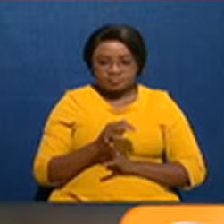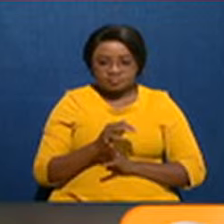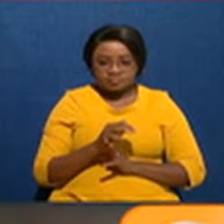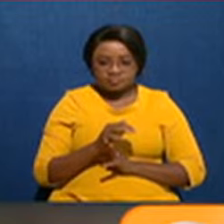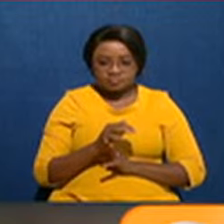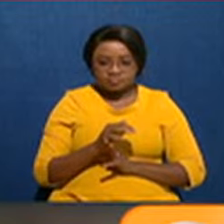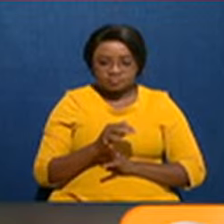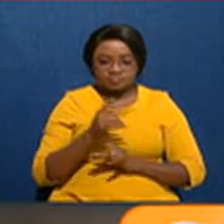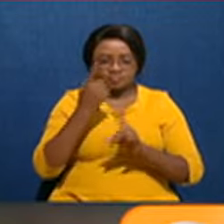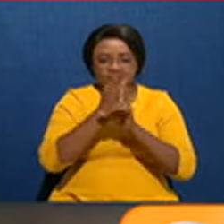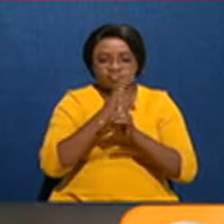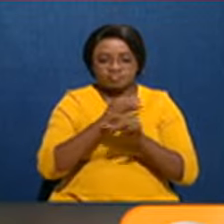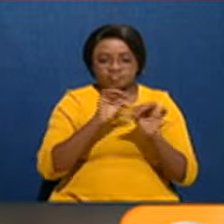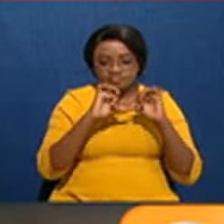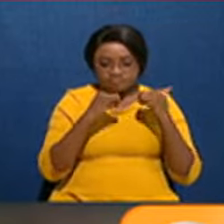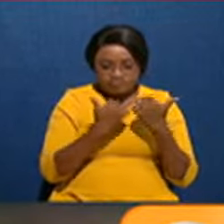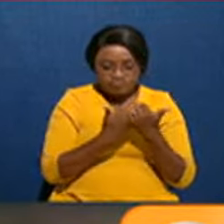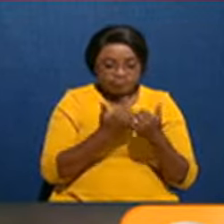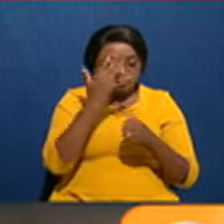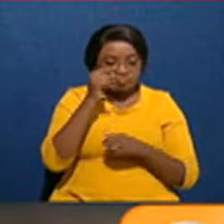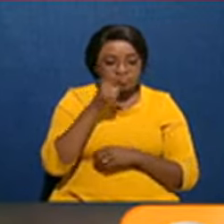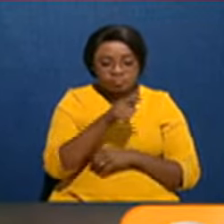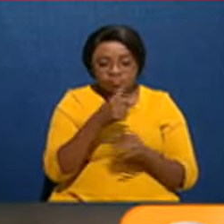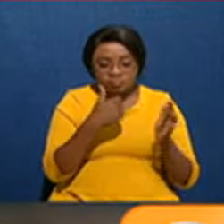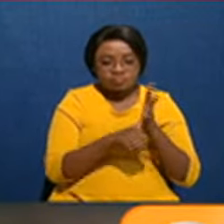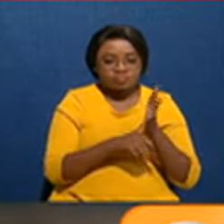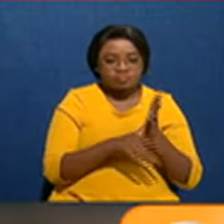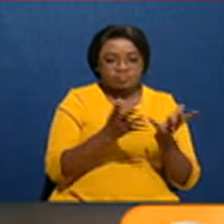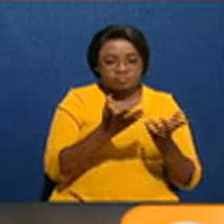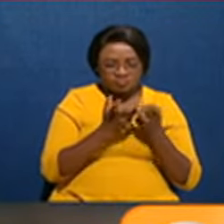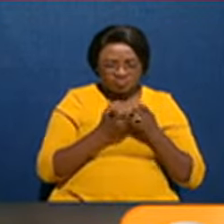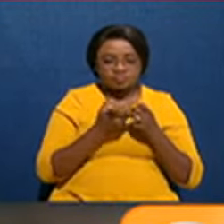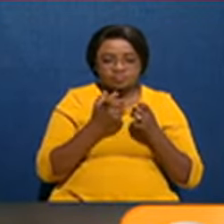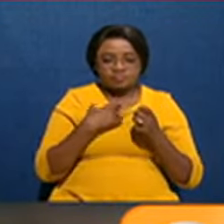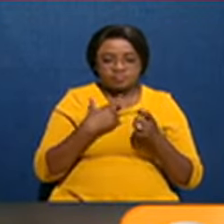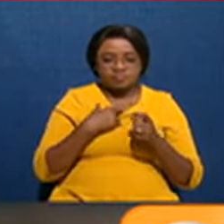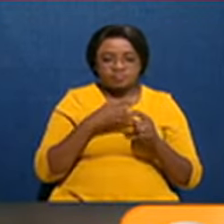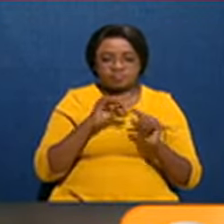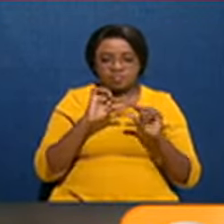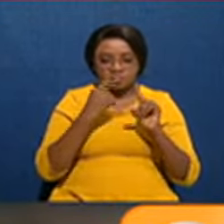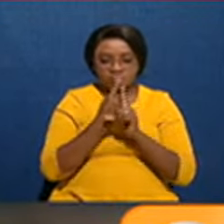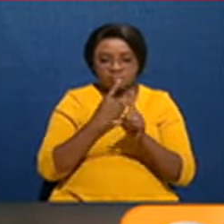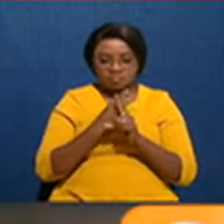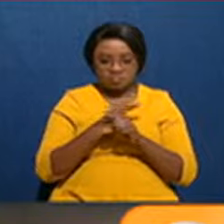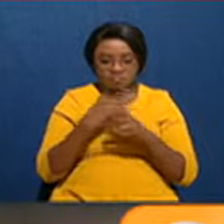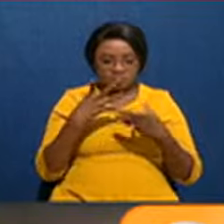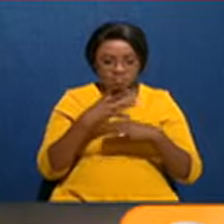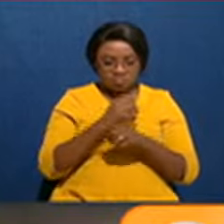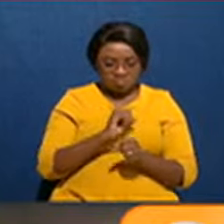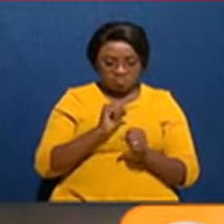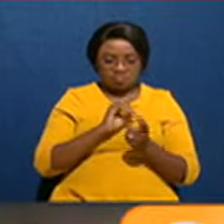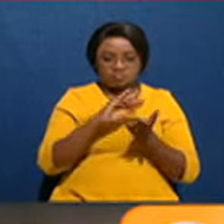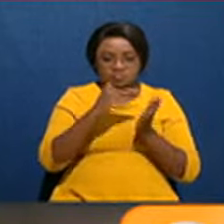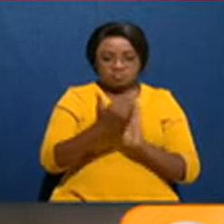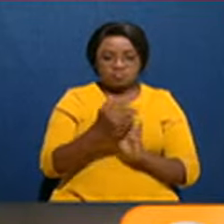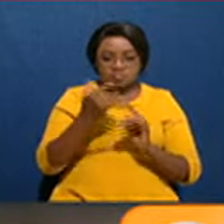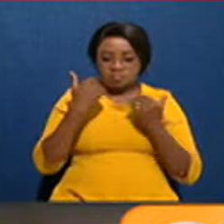with the other agencies because this kind of menace requires a multidisciplinary approach. Yeah. So I will leverage on my experience in the sector